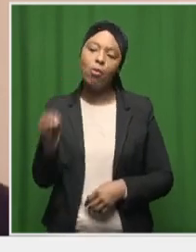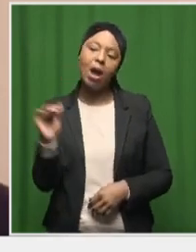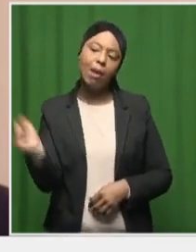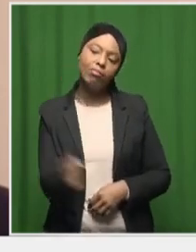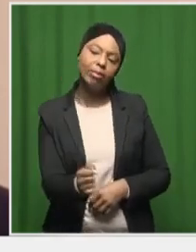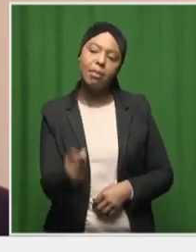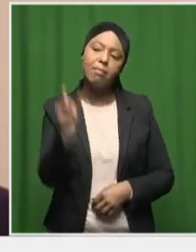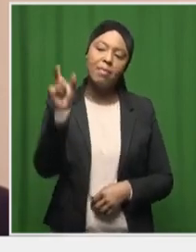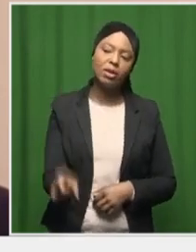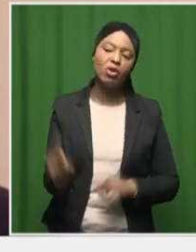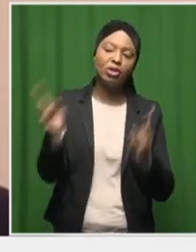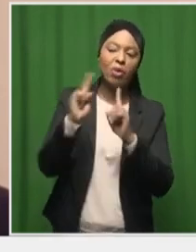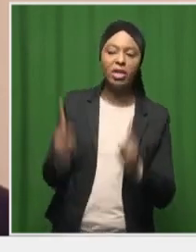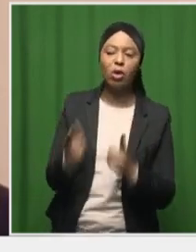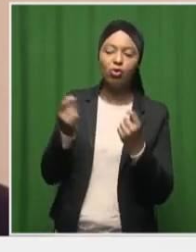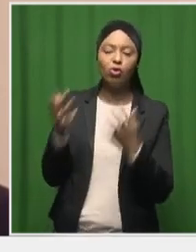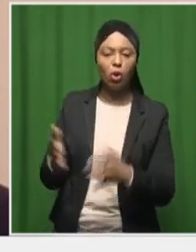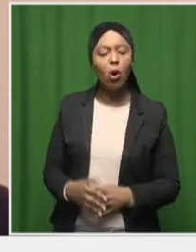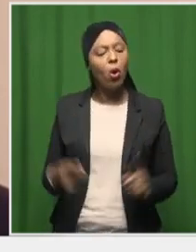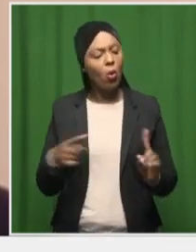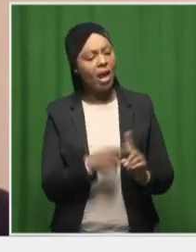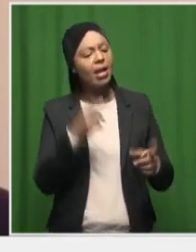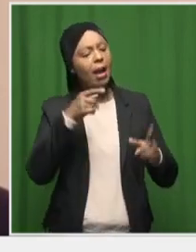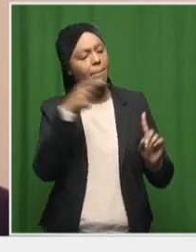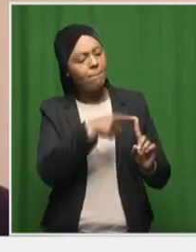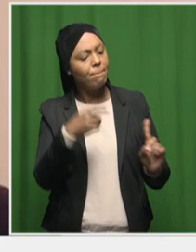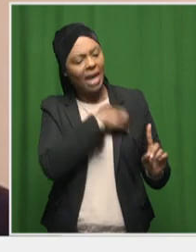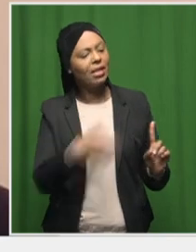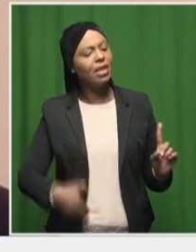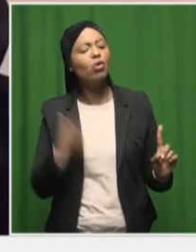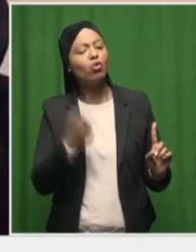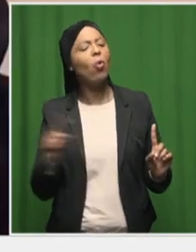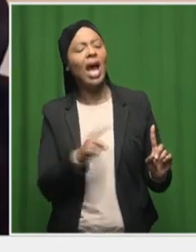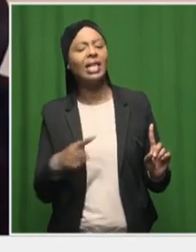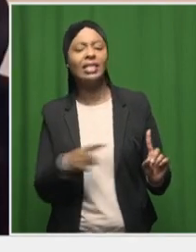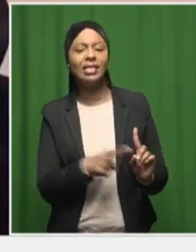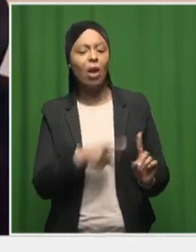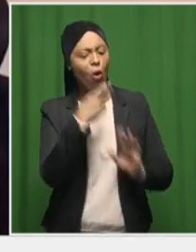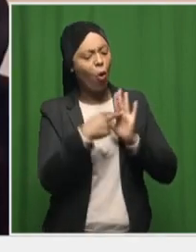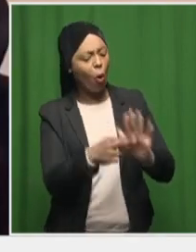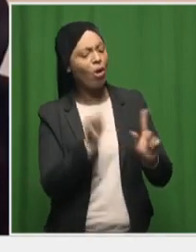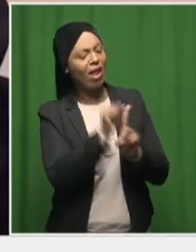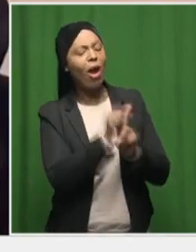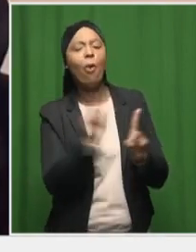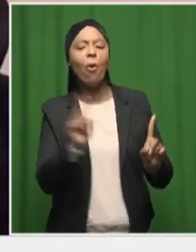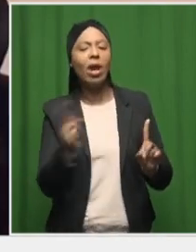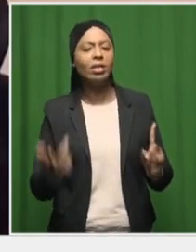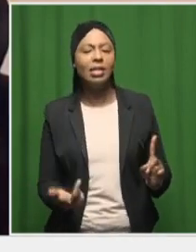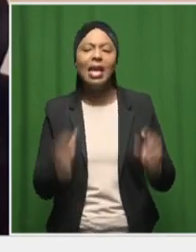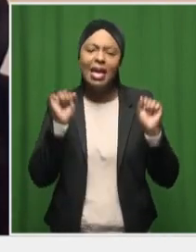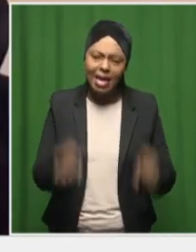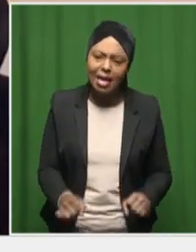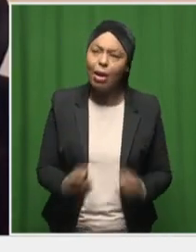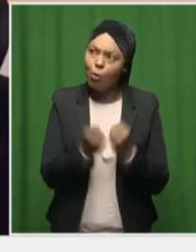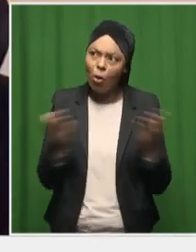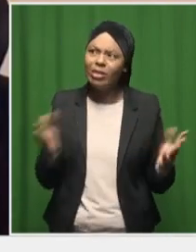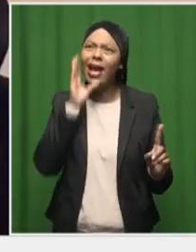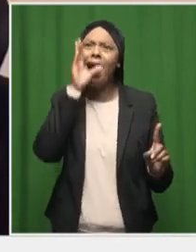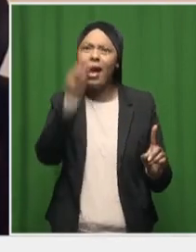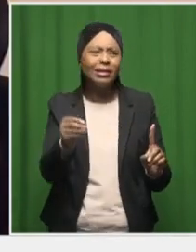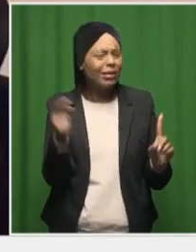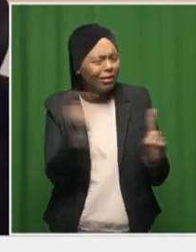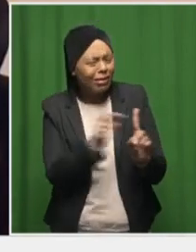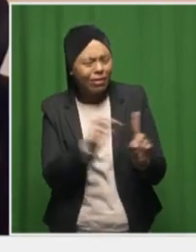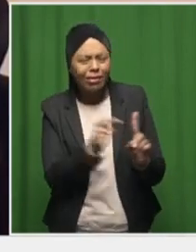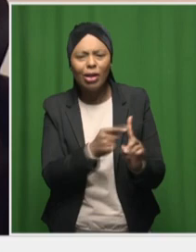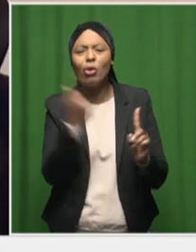if that's the case, Mr. President, what are you doing? Yeah, and that's the question I think a lot of us are asking. If you had to rate him, if you had to